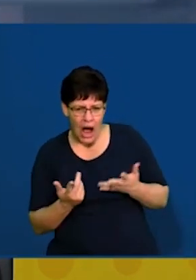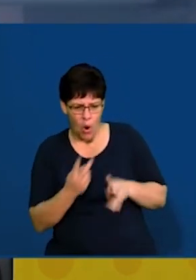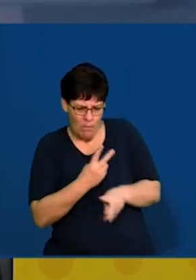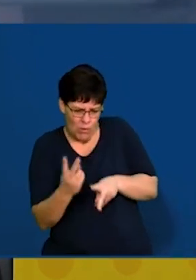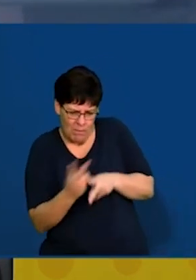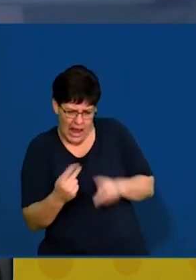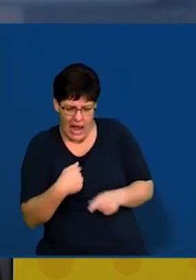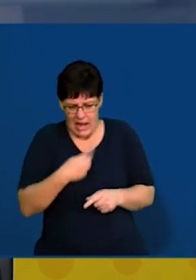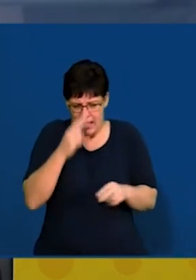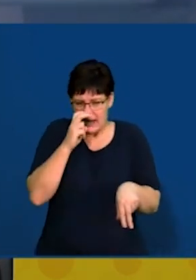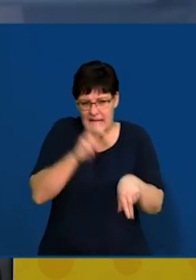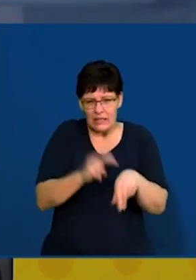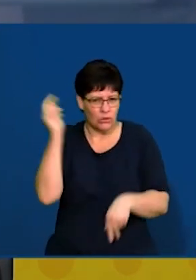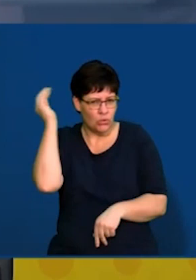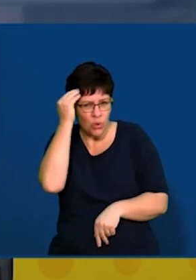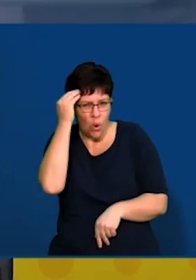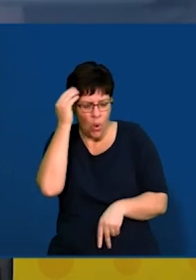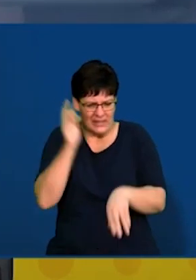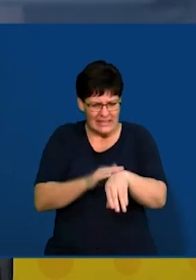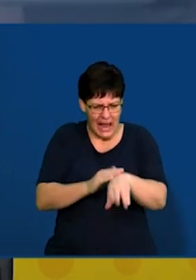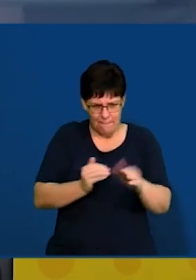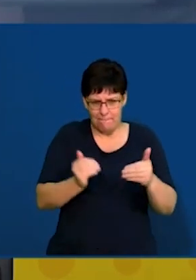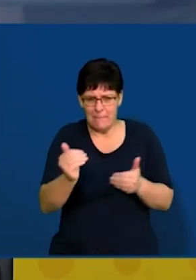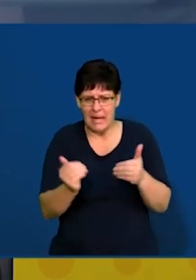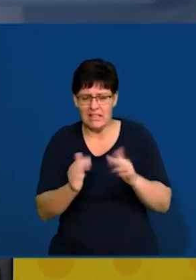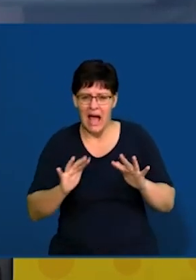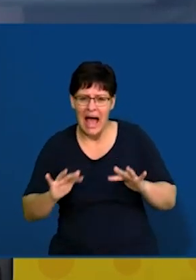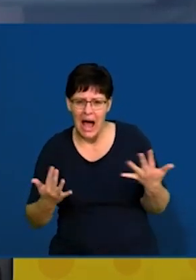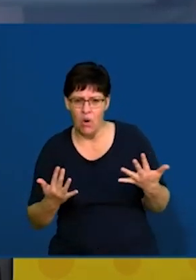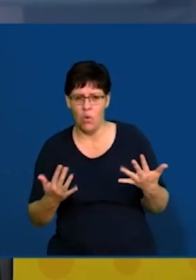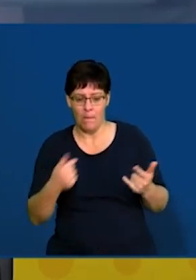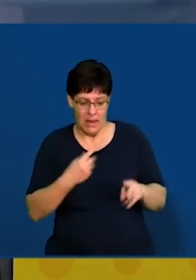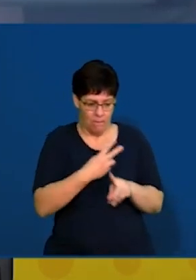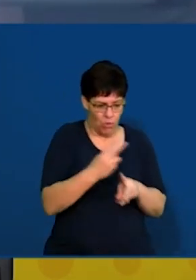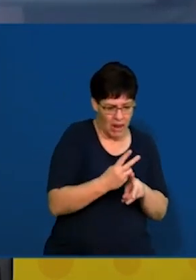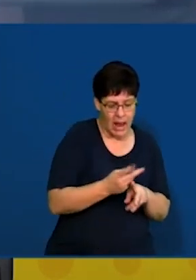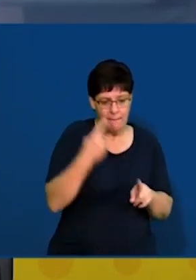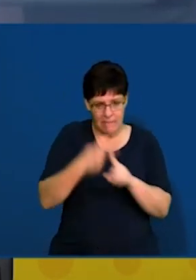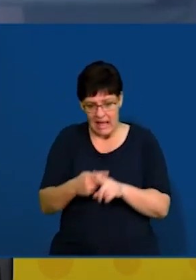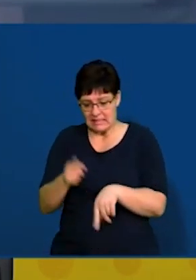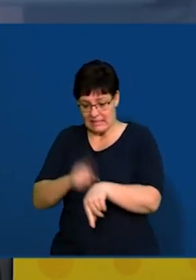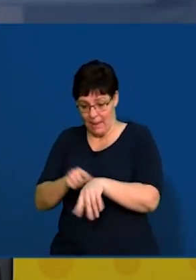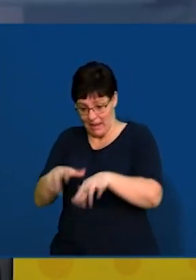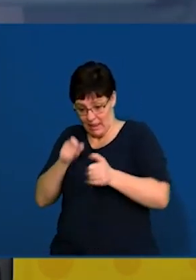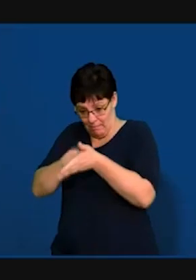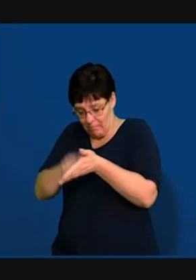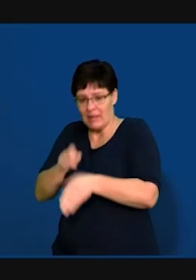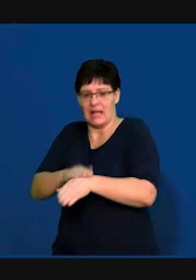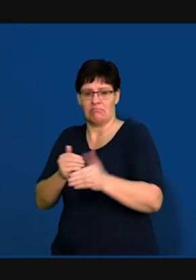that we need to do in terms of time management during and while we prepare for the examination? All right.